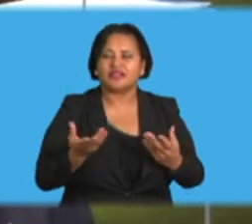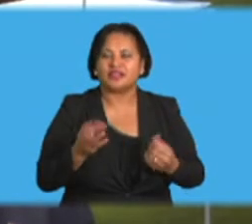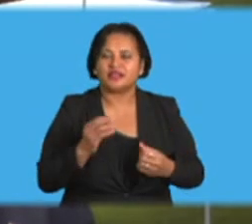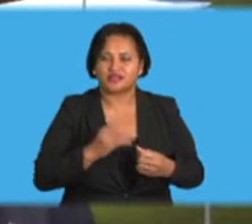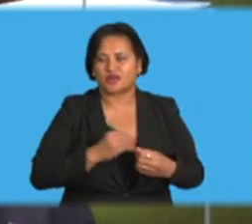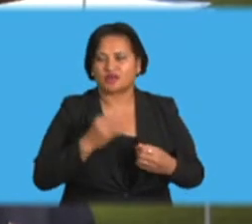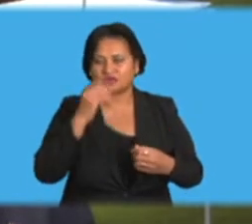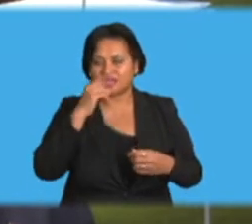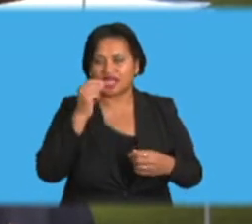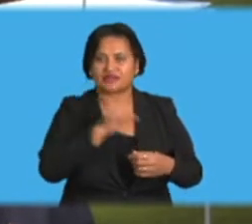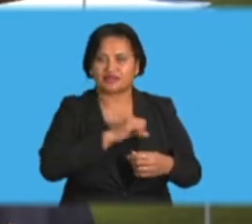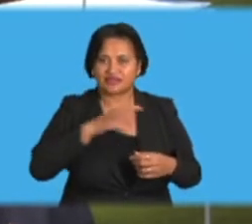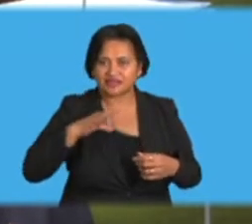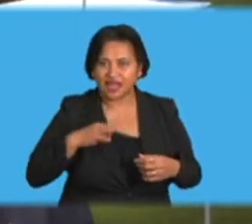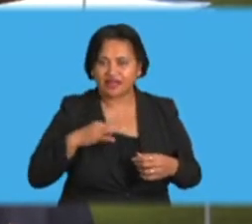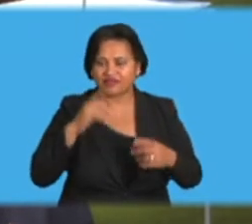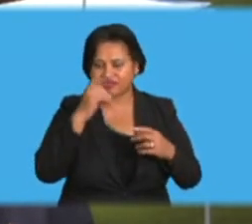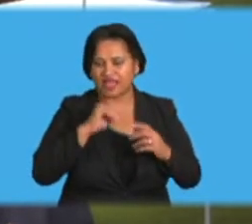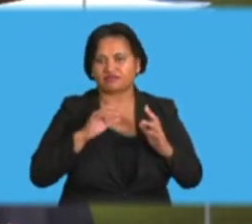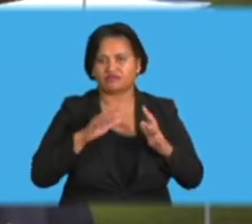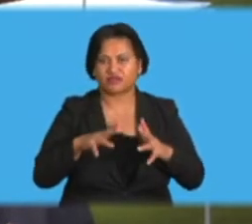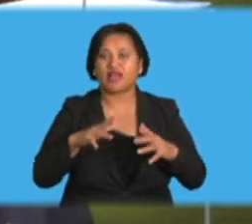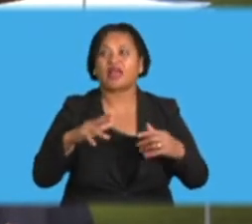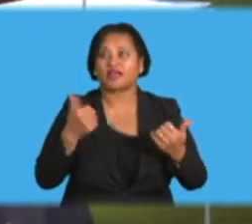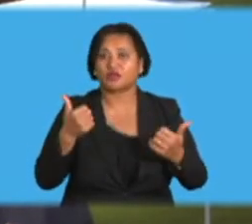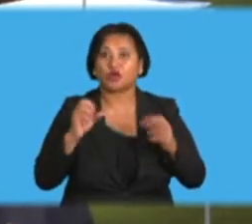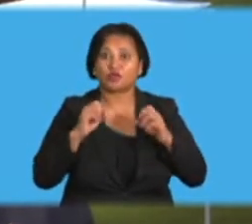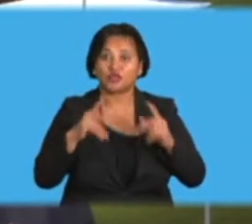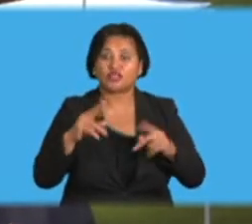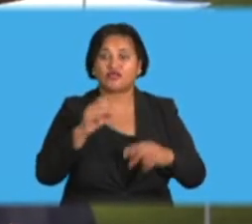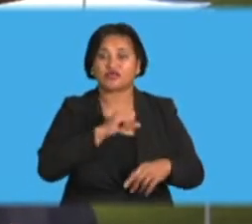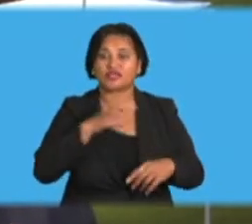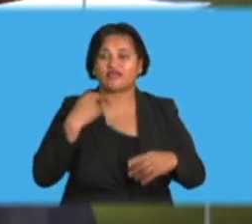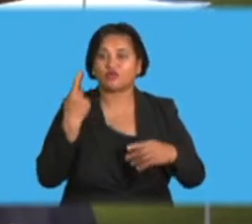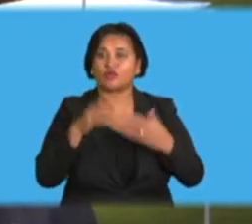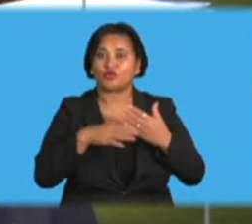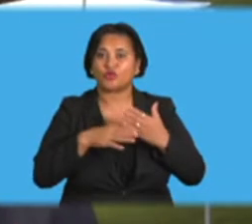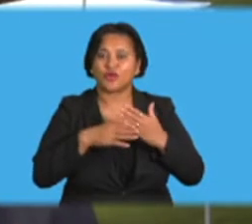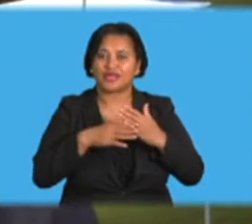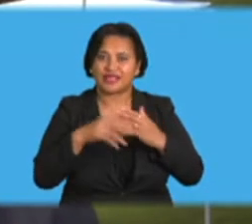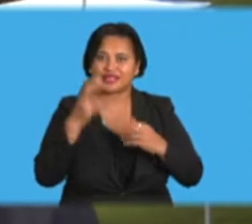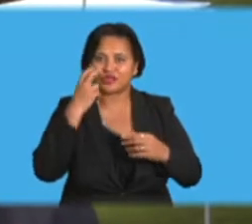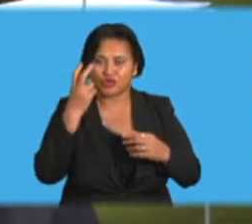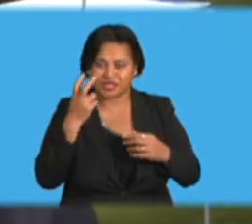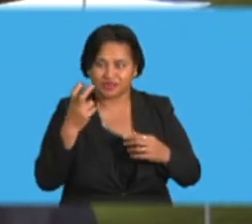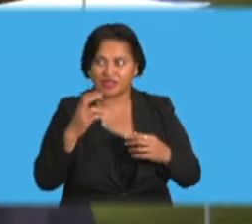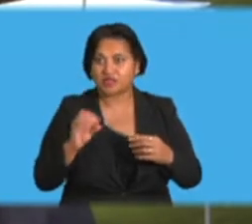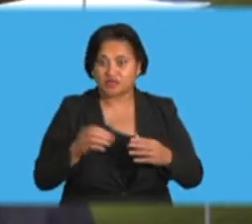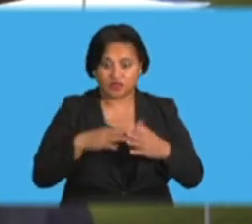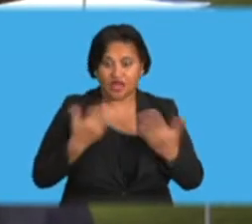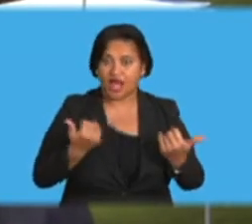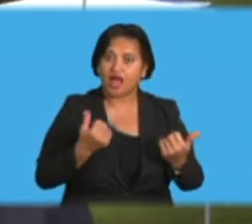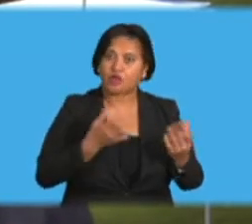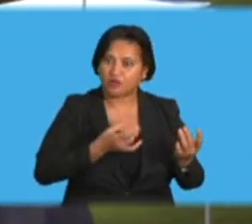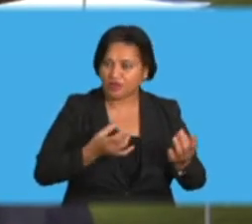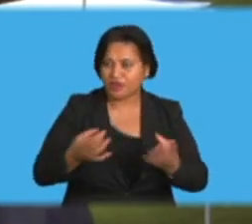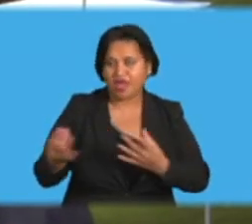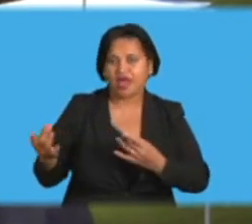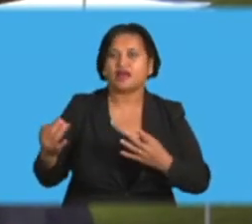for our staff that work in this tourism sector, Madam Speaker. Madam Speaker, we've already started preparations towards this, and we are fully confident of